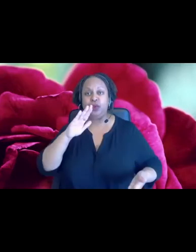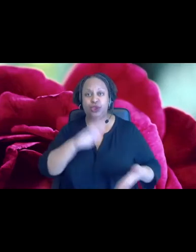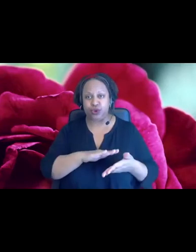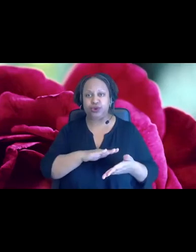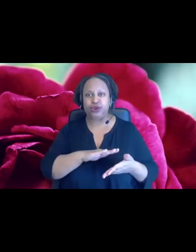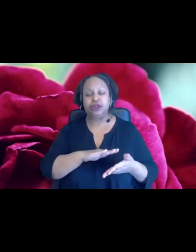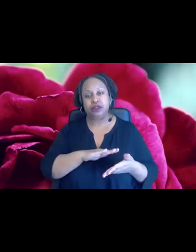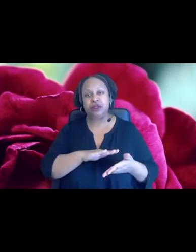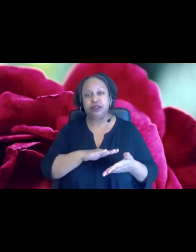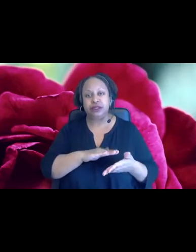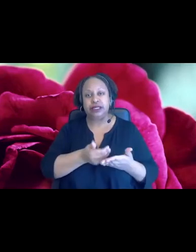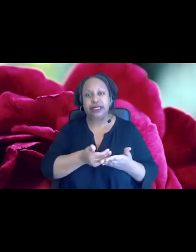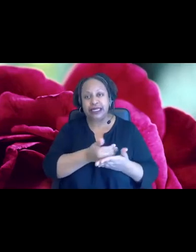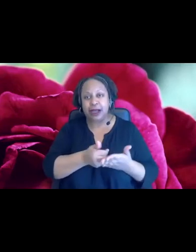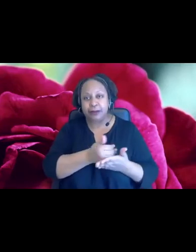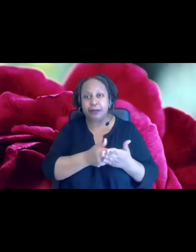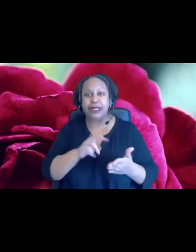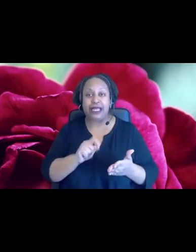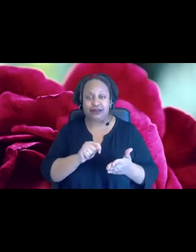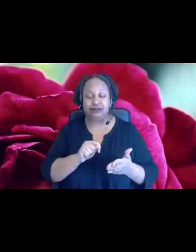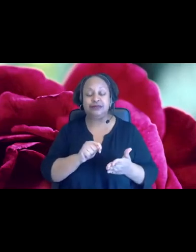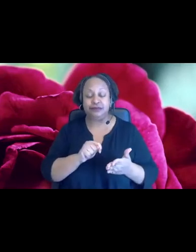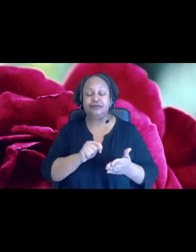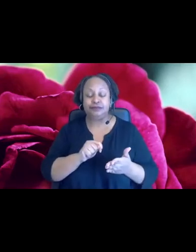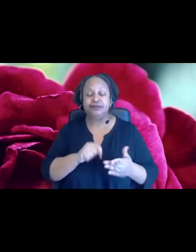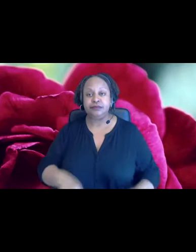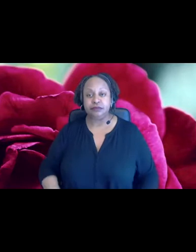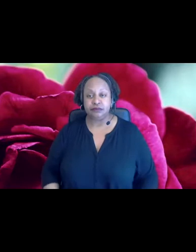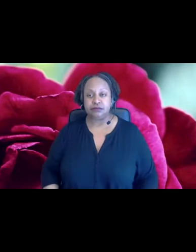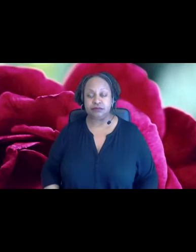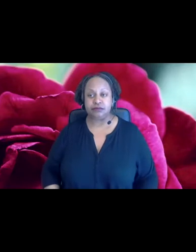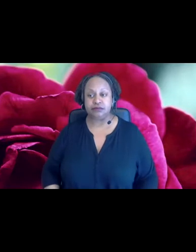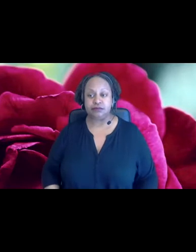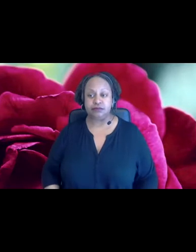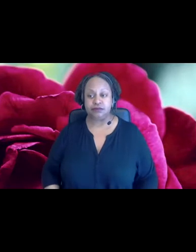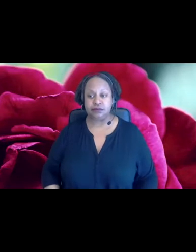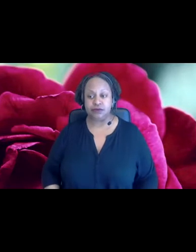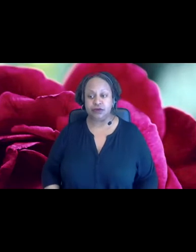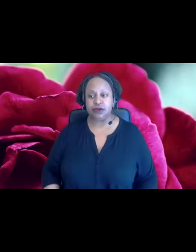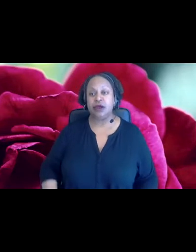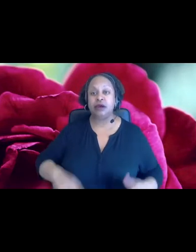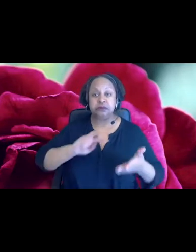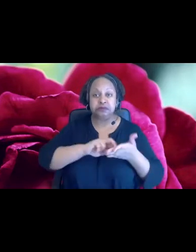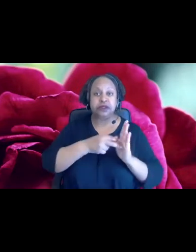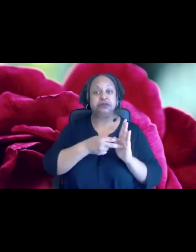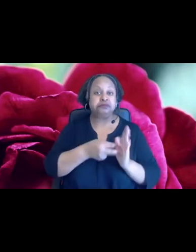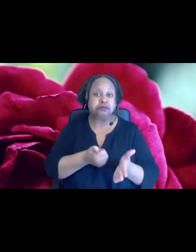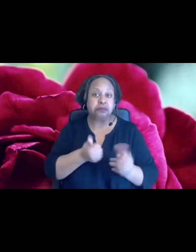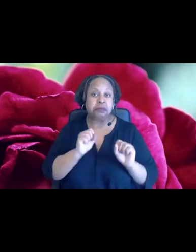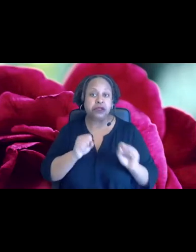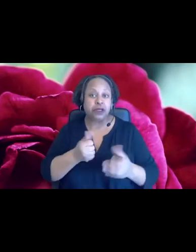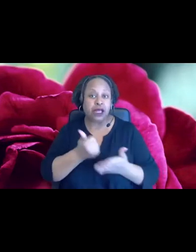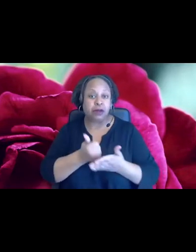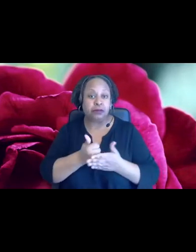your figure for net income, and that therefore could help in that